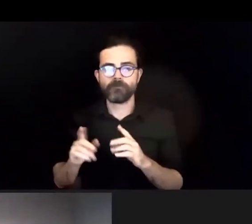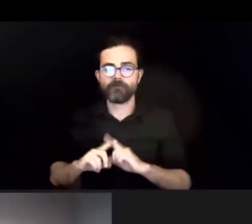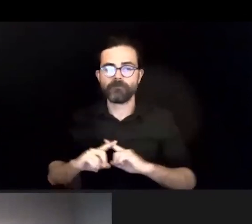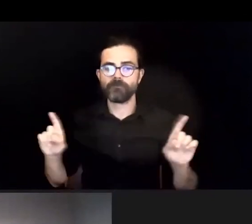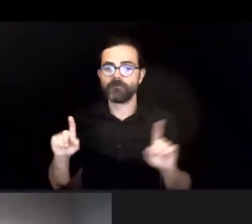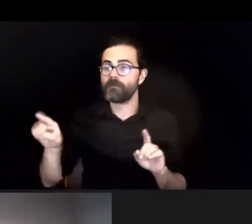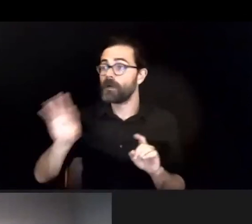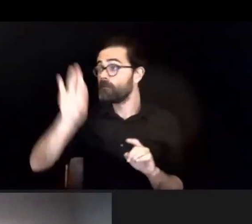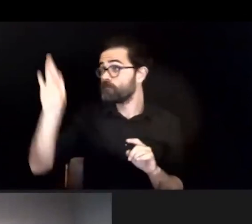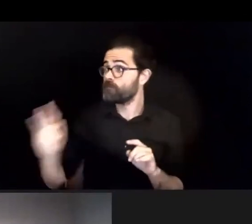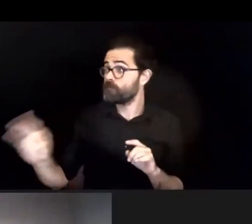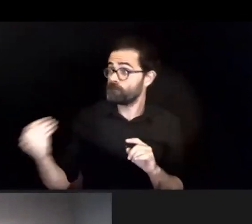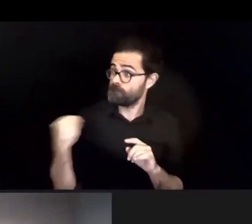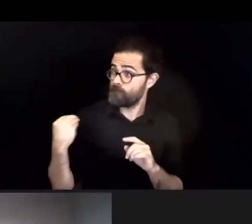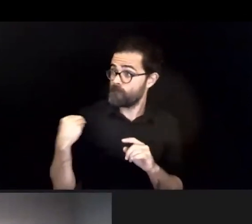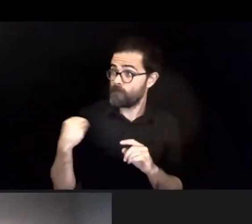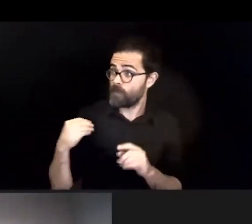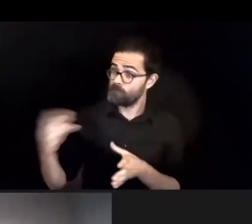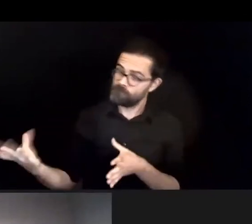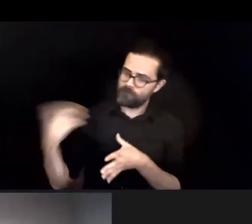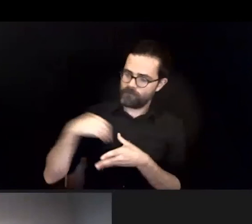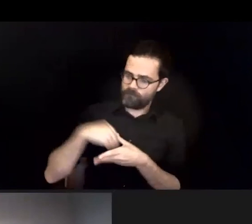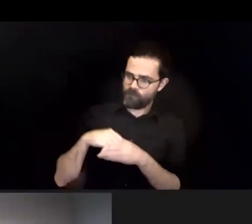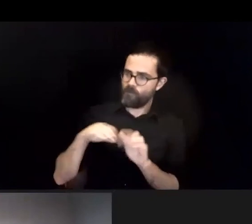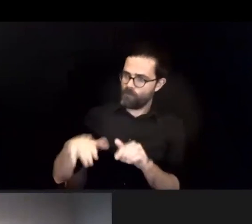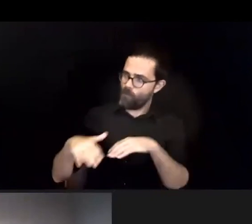people, because we will really glad to answer all of them.